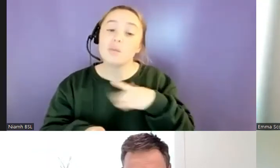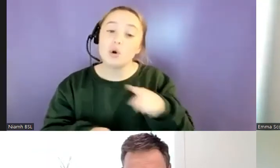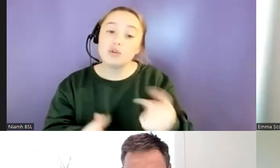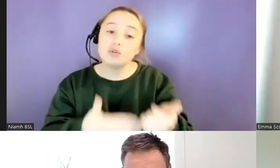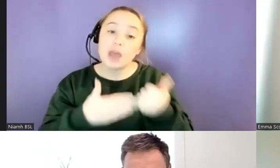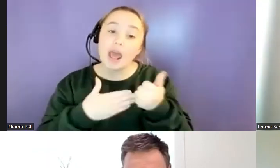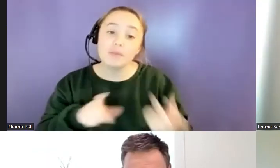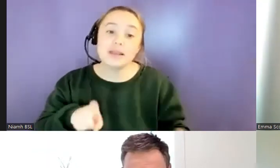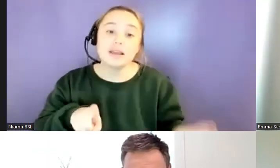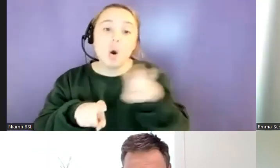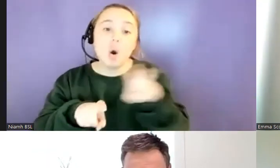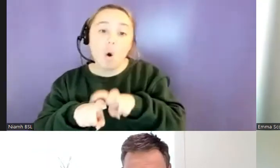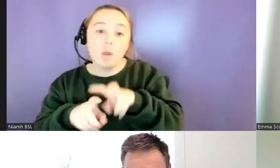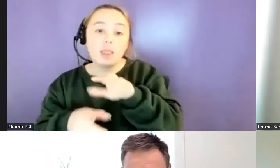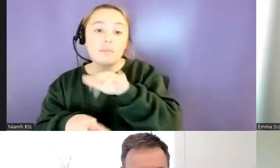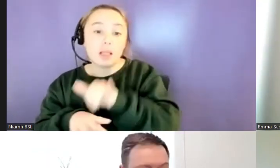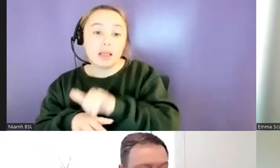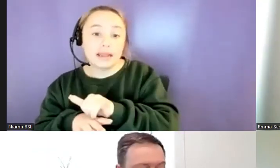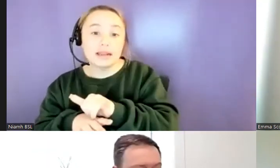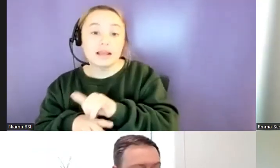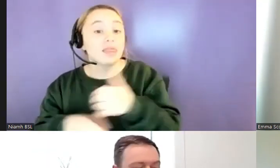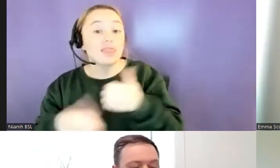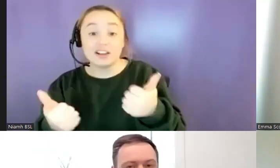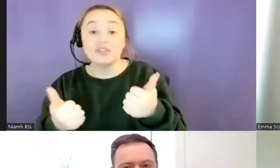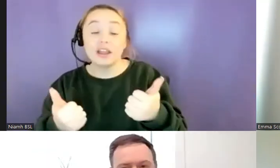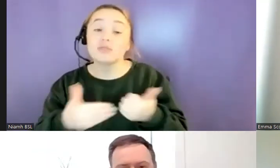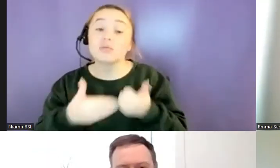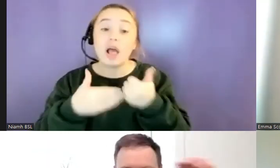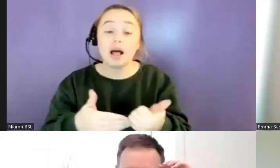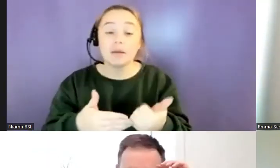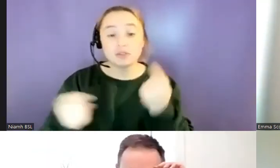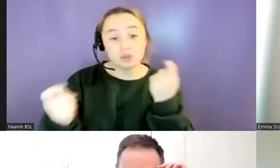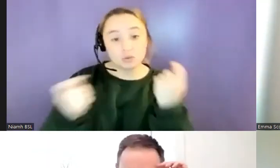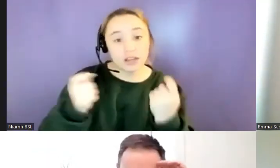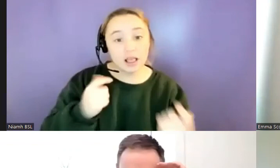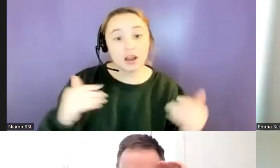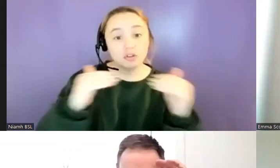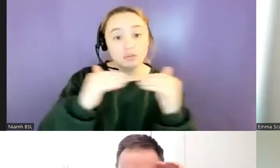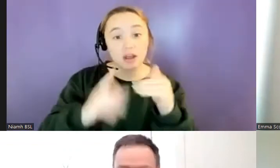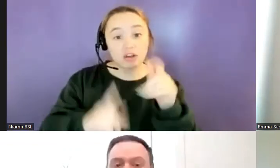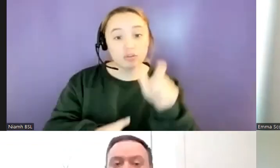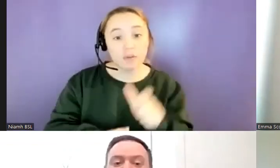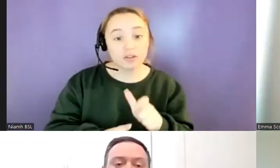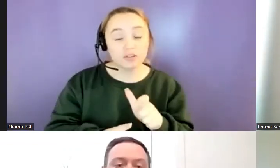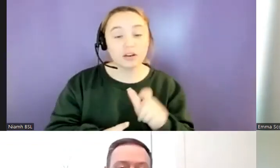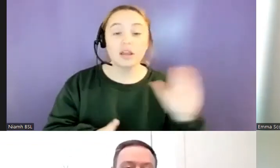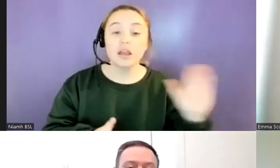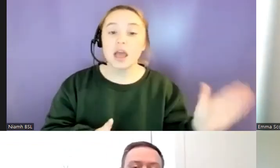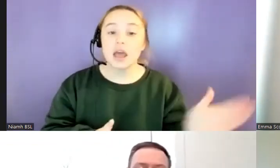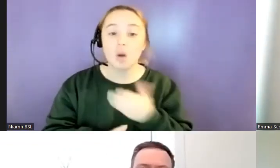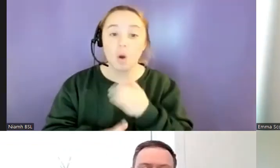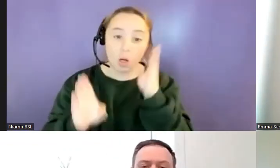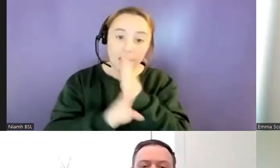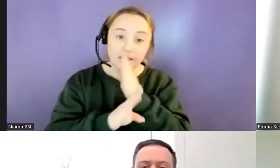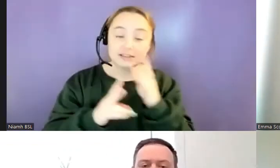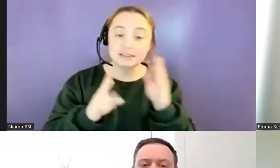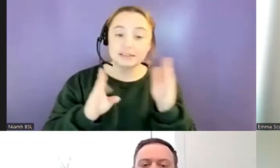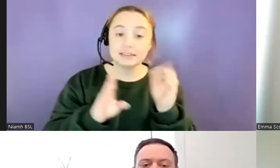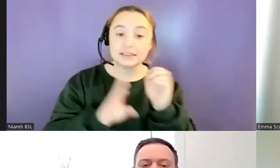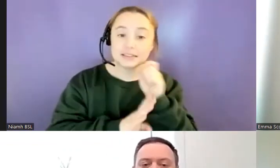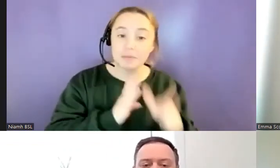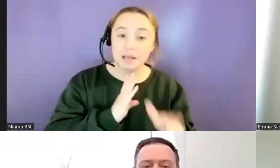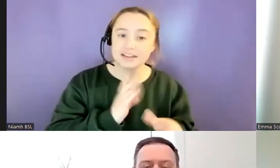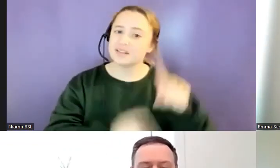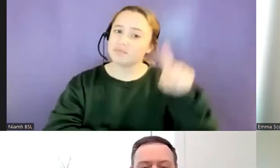too. So we make sure that it is tailored, and all hidden disabilities, the obviously wide variety